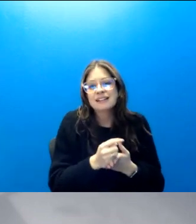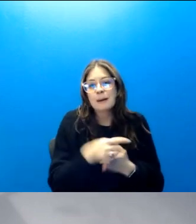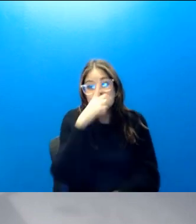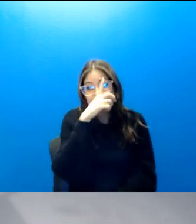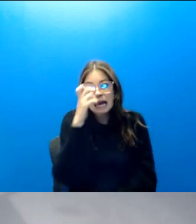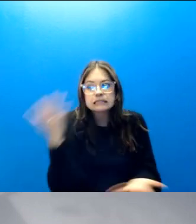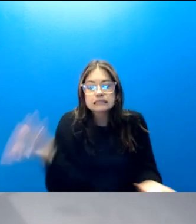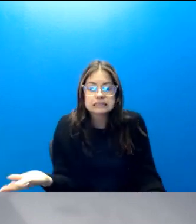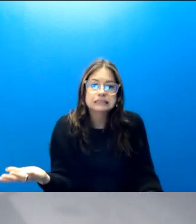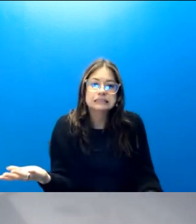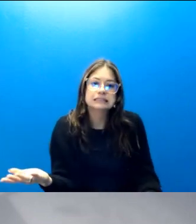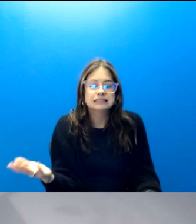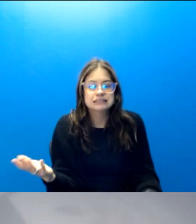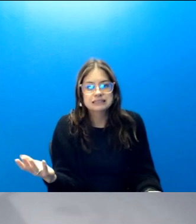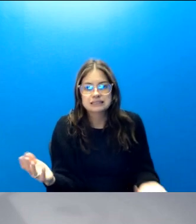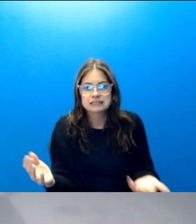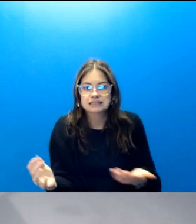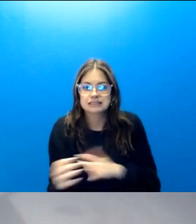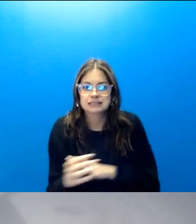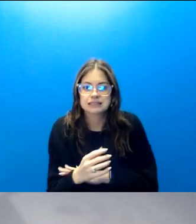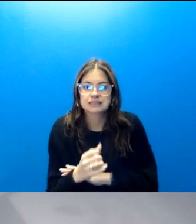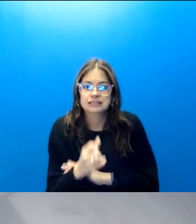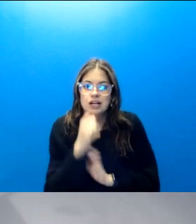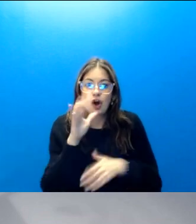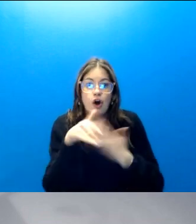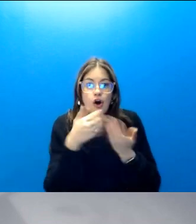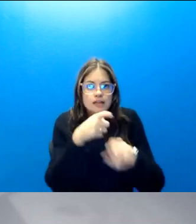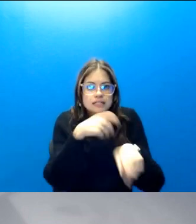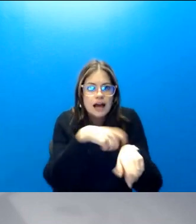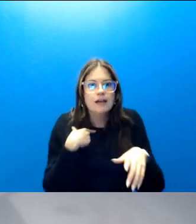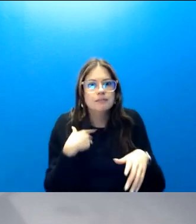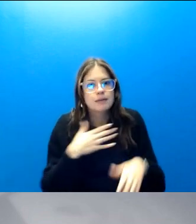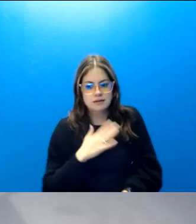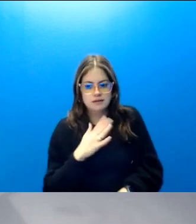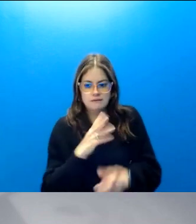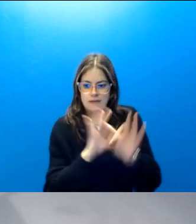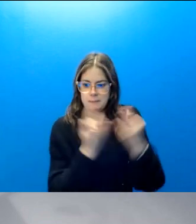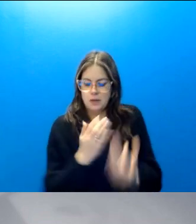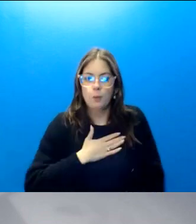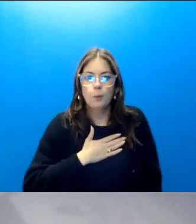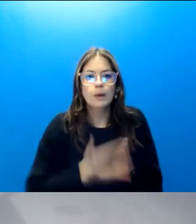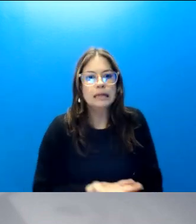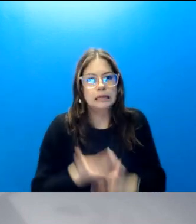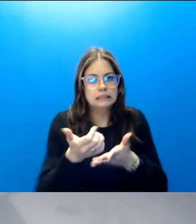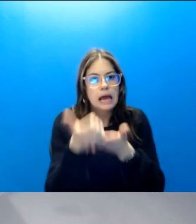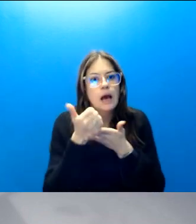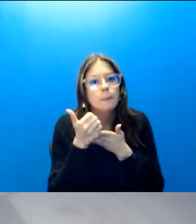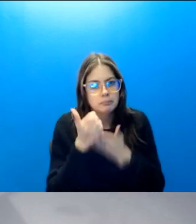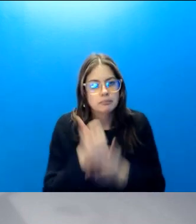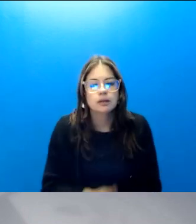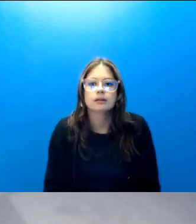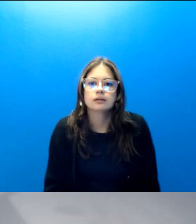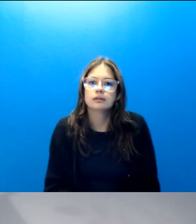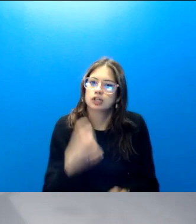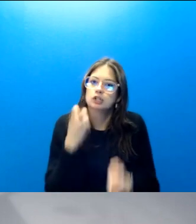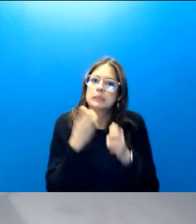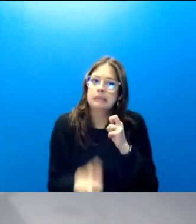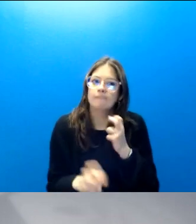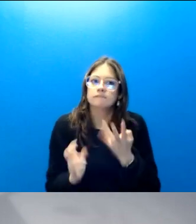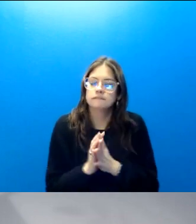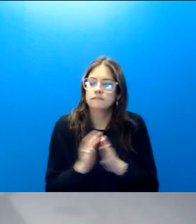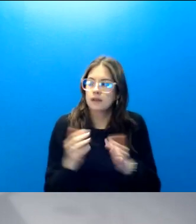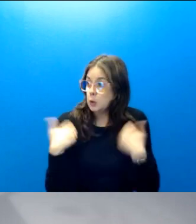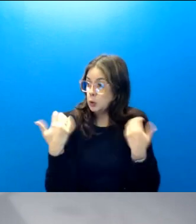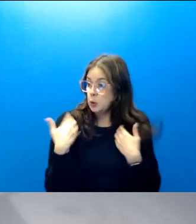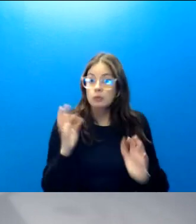reason, because not all the time are the family members willing to get treatment or get help. And it's very difficult when you have a youth